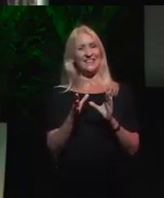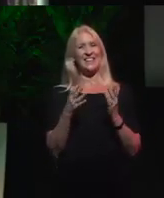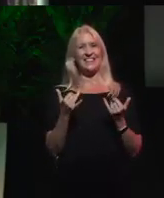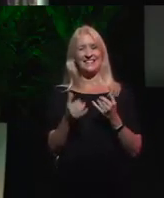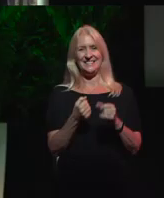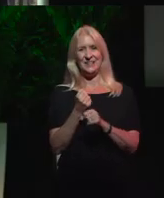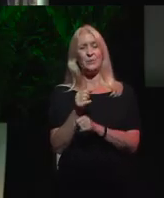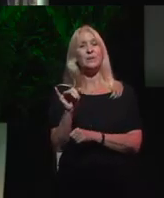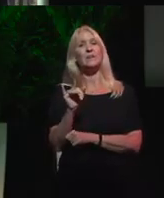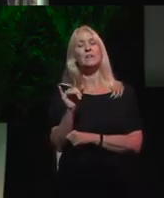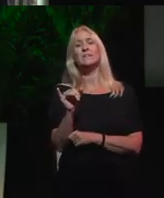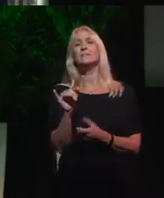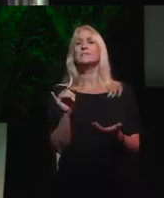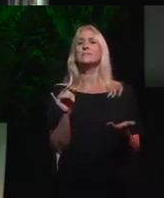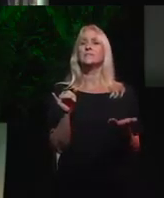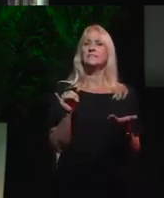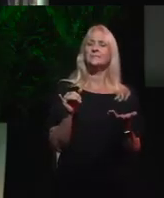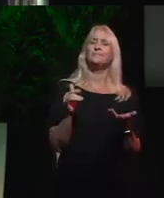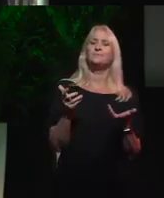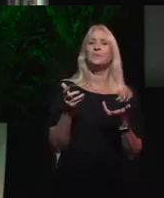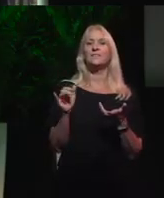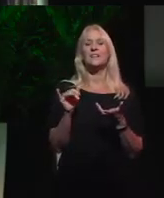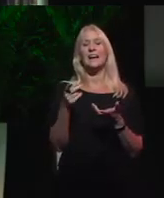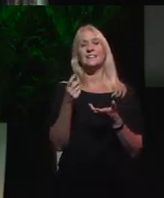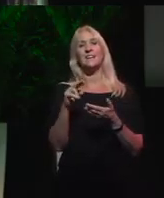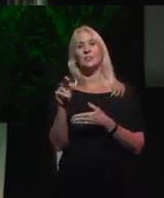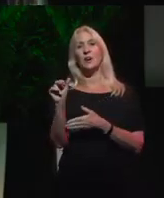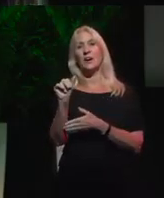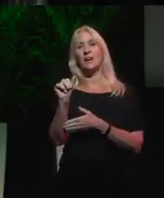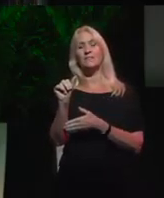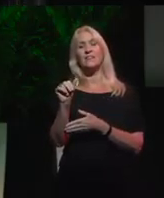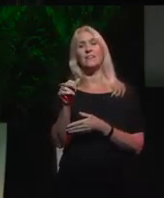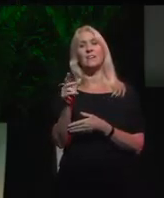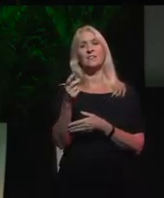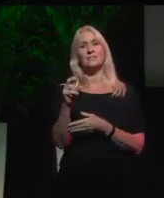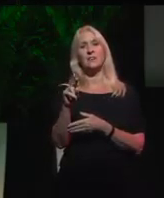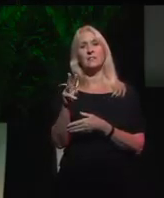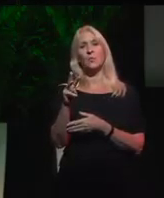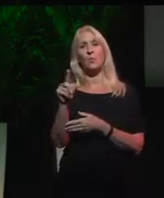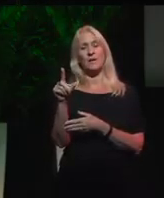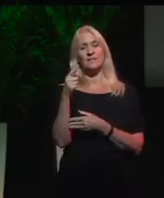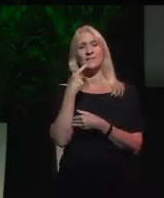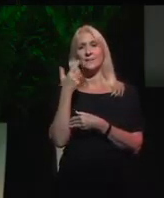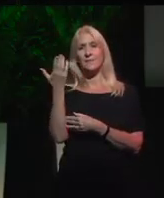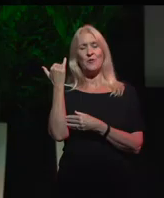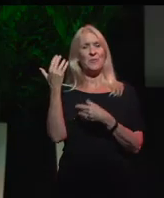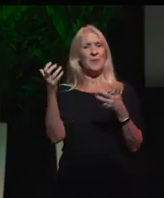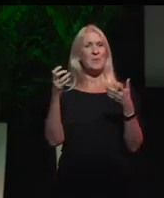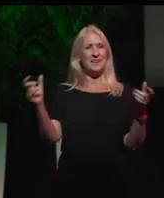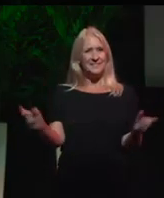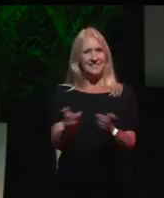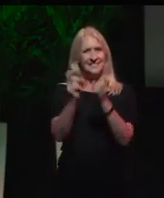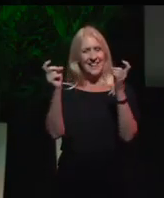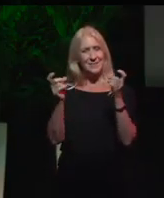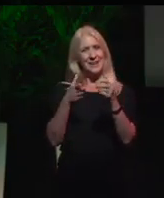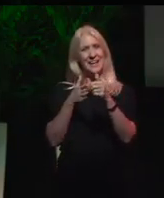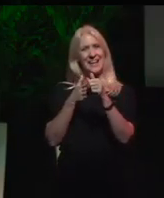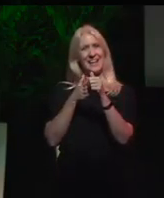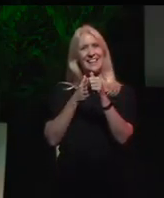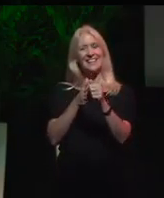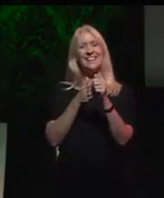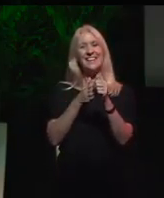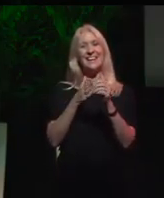also wish, as Dr. Avendano and Dr. Wall had noted earlier, to celebrate the leadership of